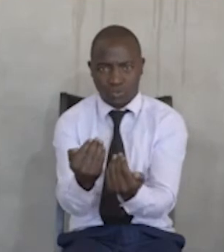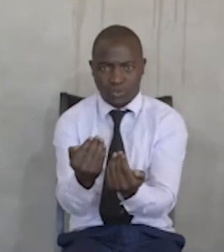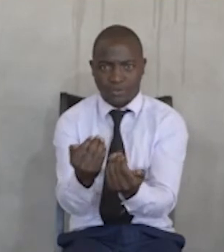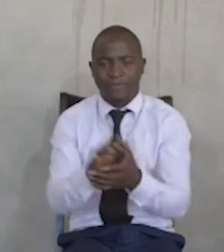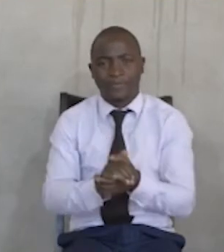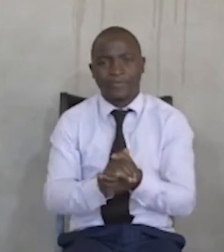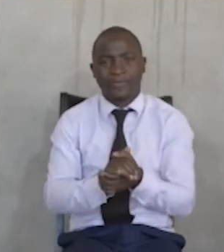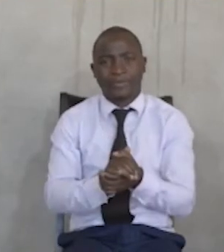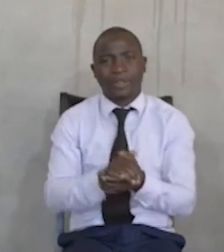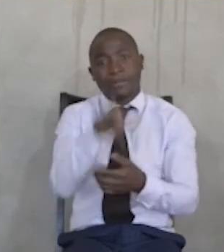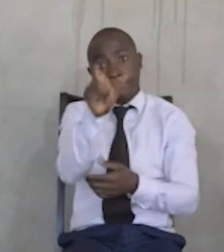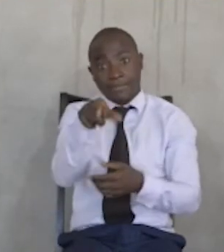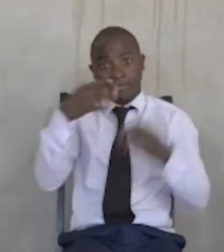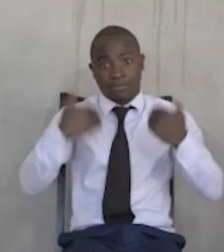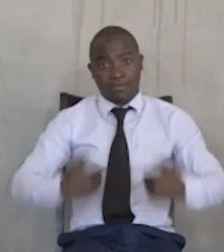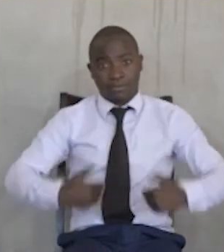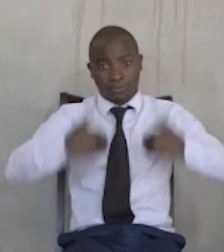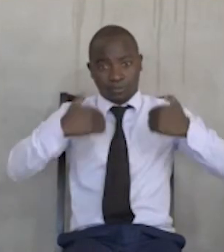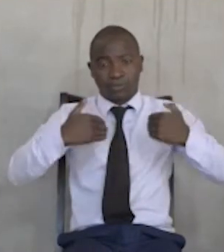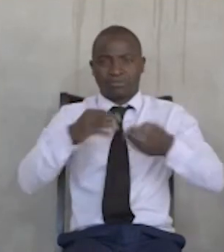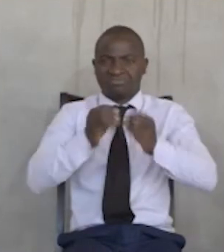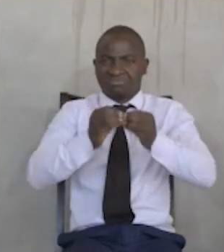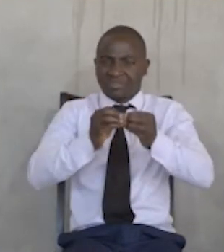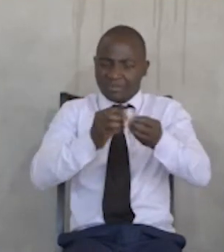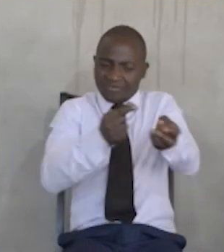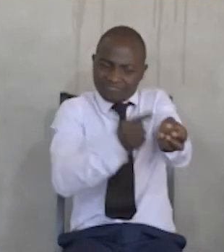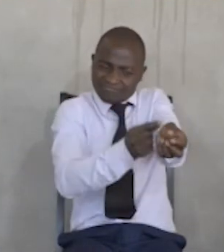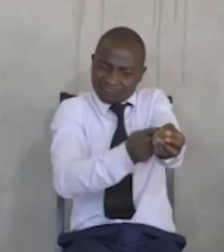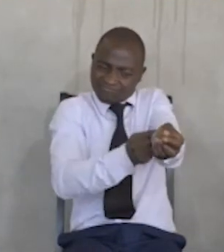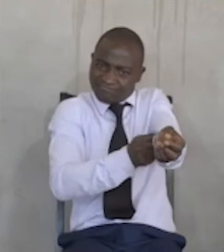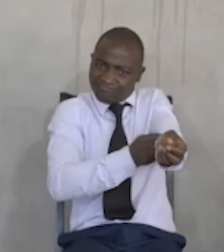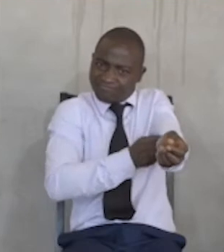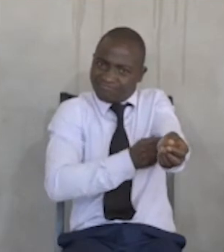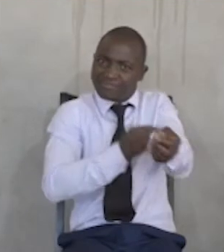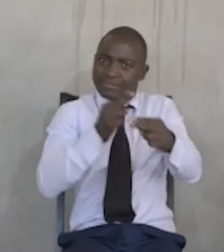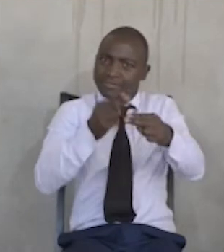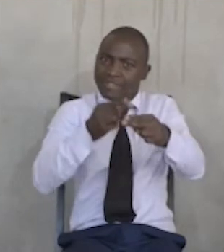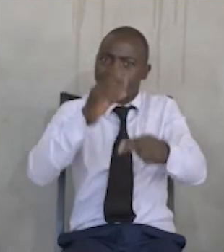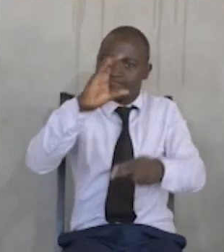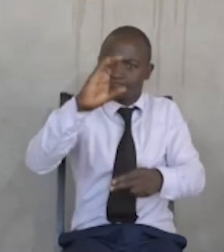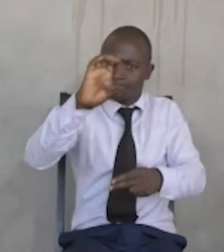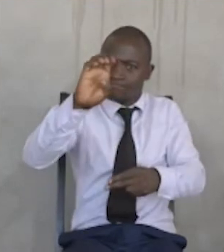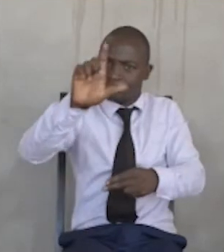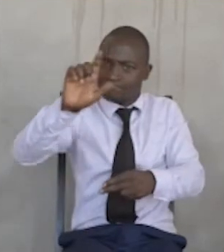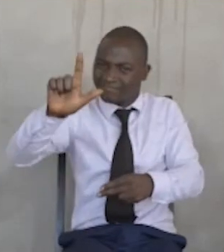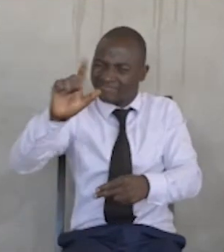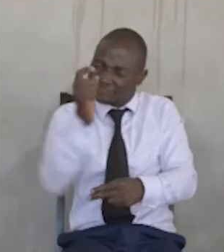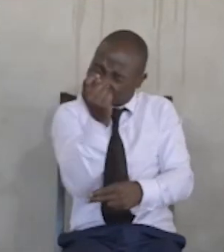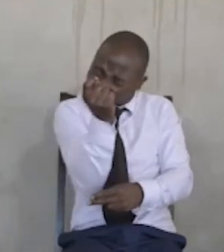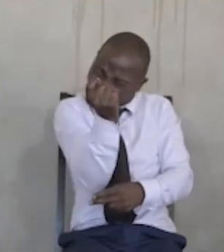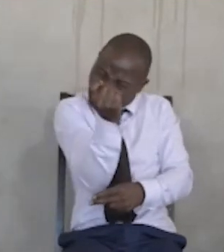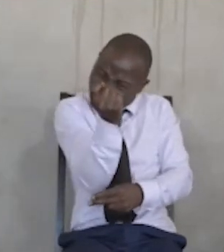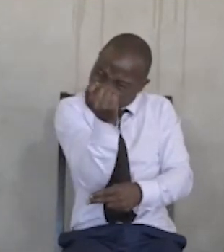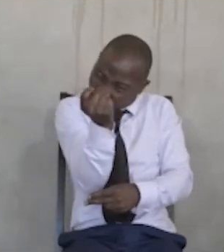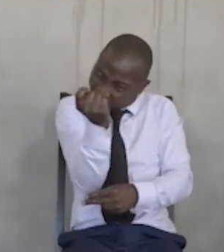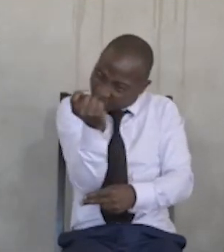The human body is made up of cells. So a cell is the basic unit of the human body. So these